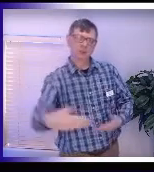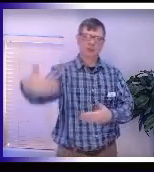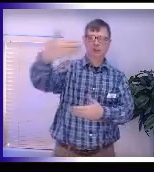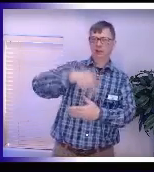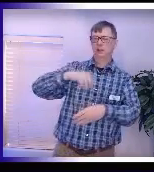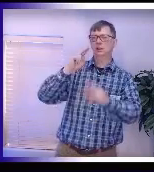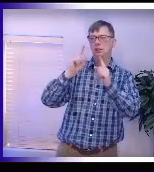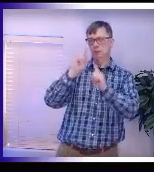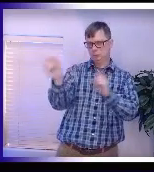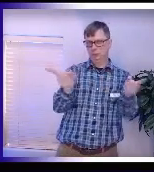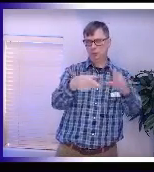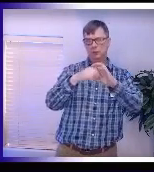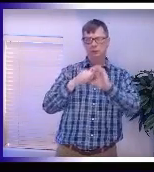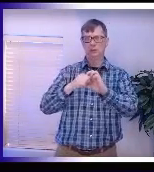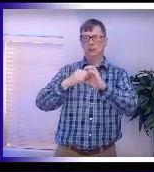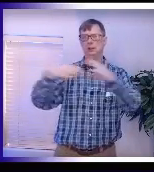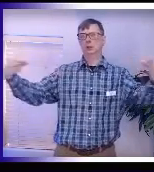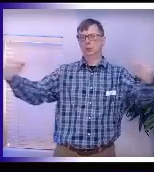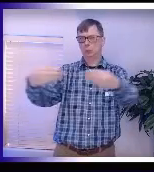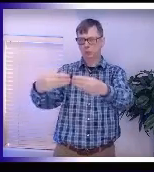with others,